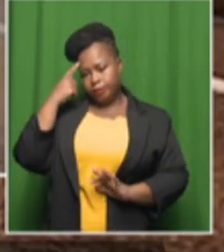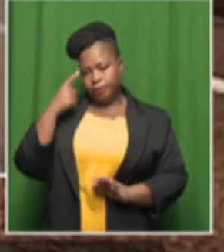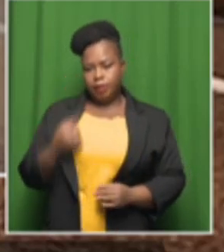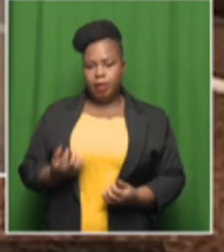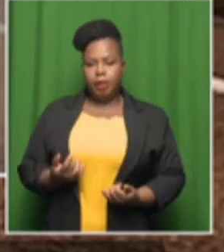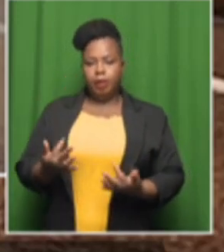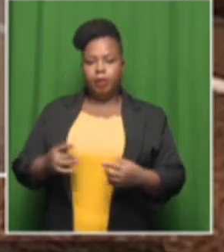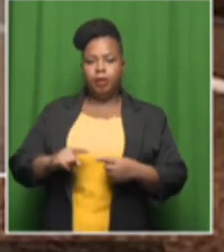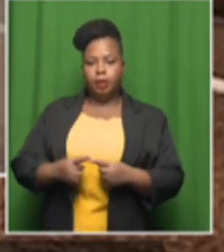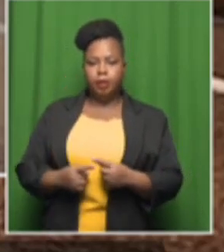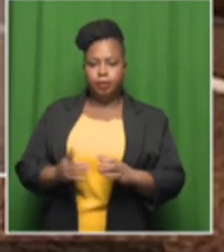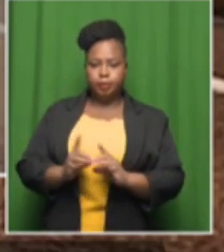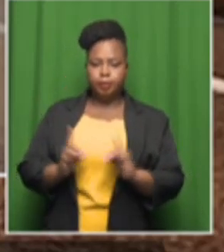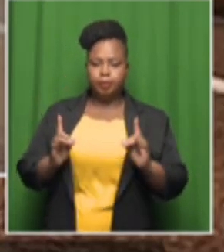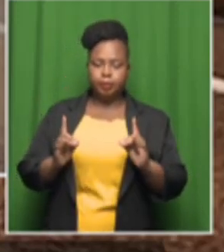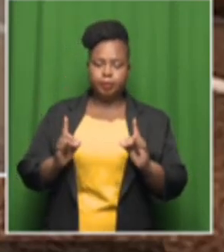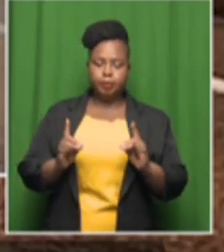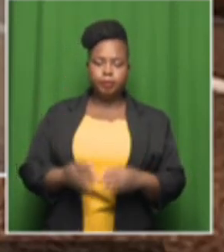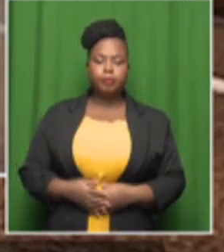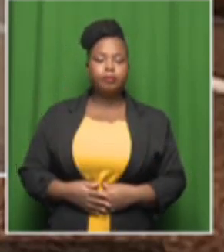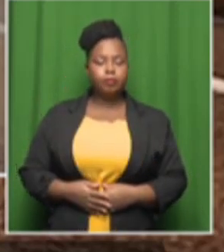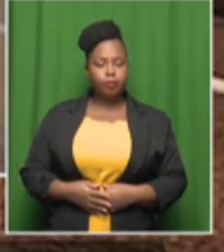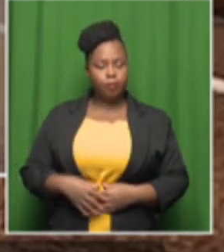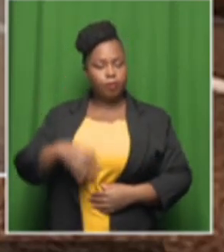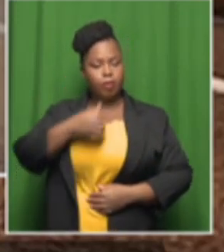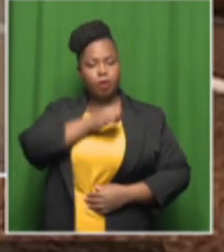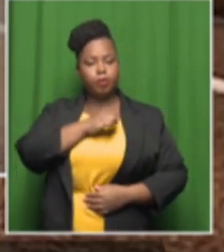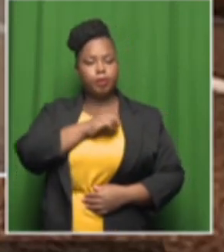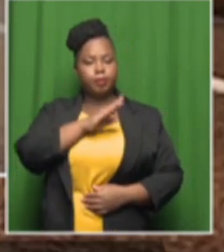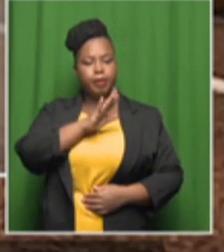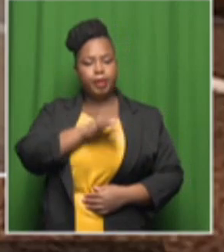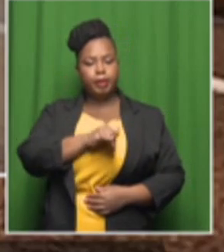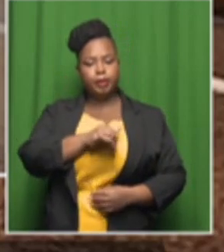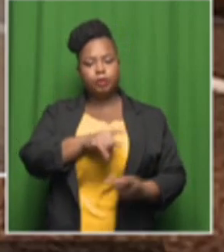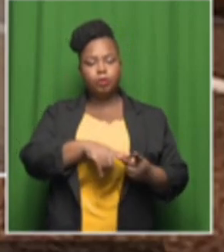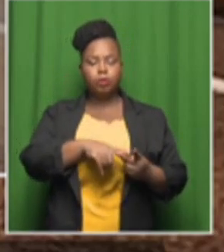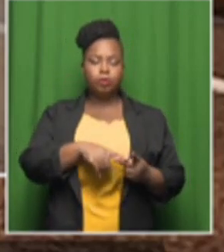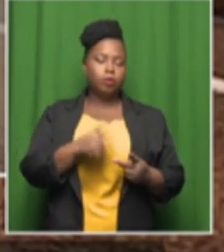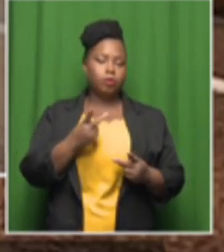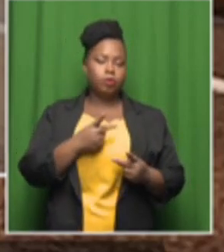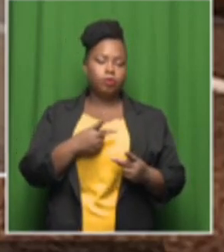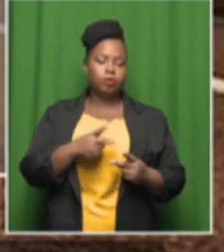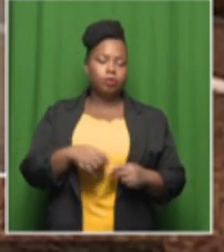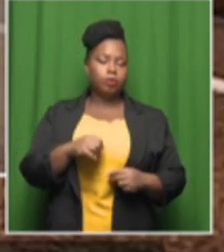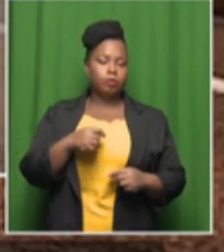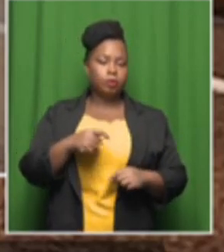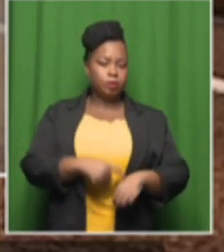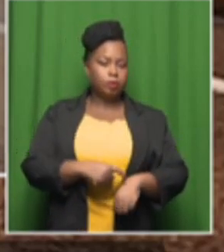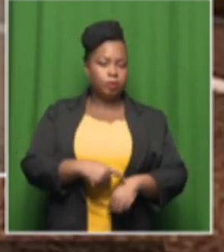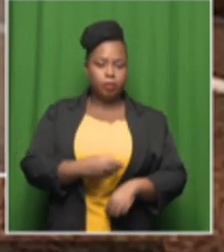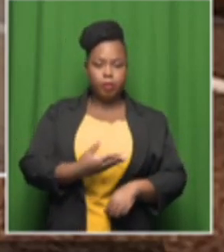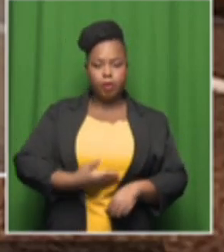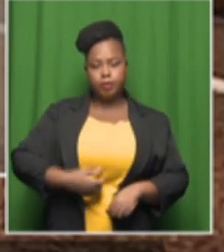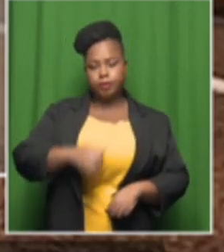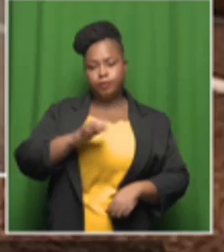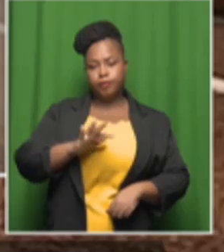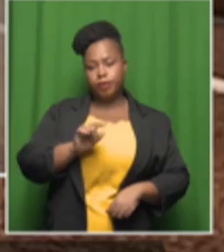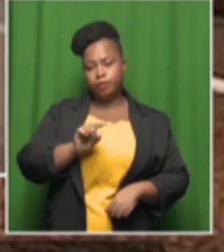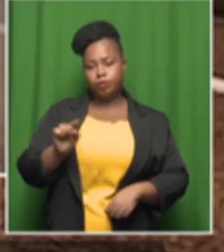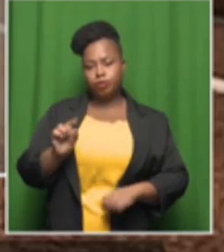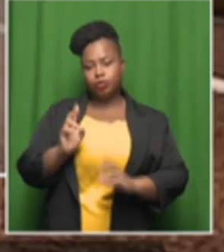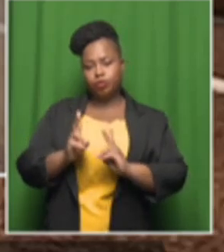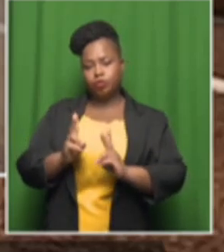Greenpoint Stadium side. So a couple of the big closures, Hospital Bend outbound coming out of town closed from 5:30 until 12 on Sunday right up